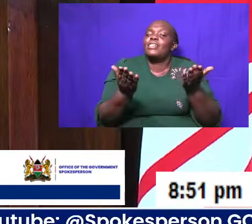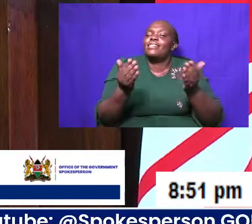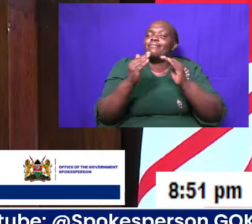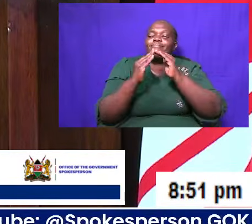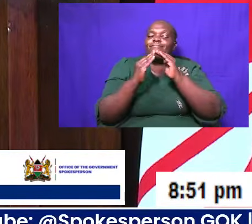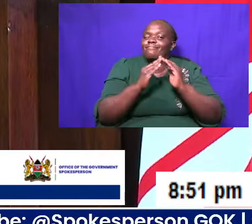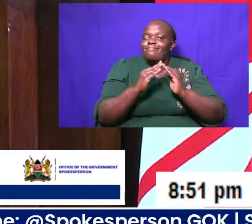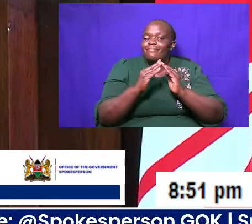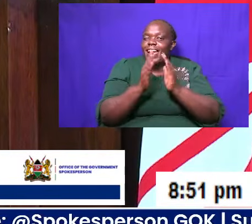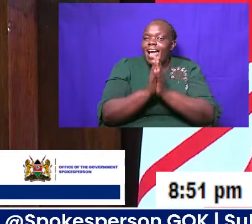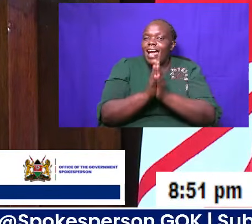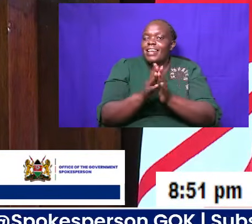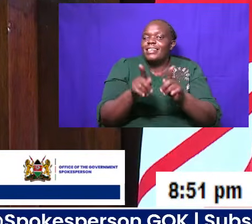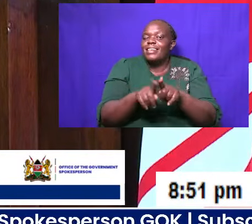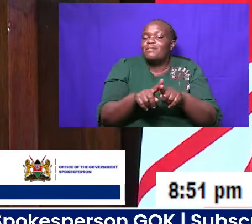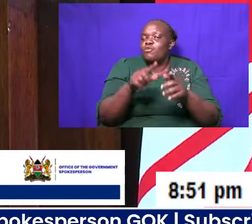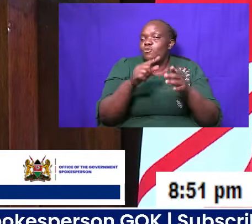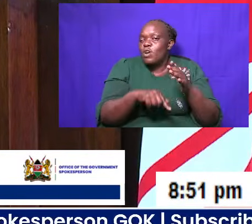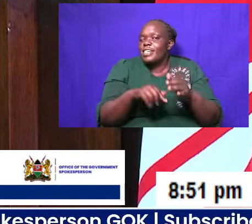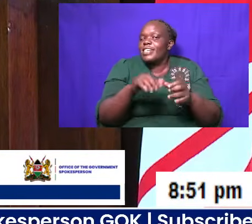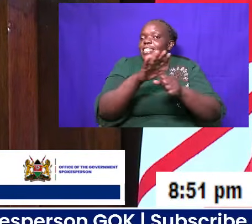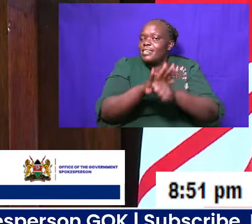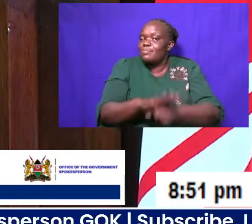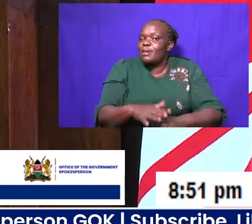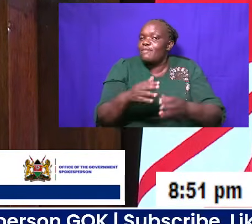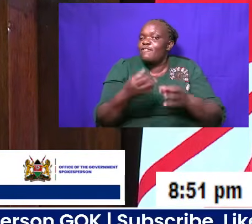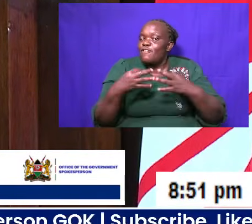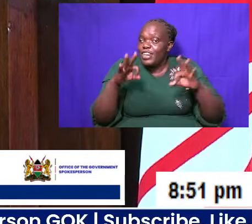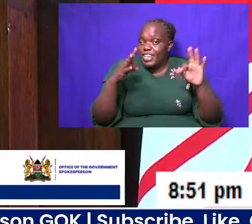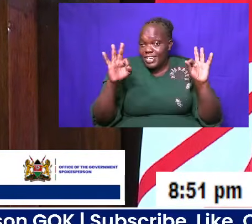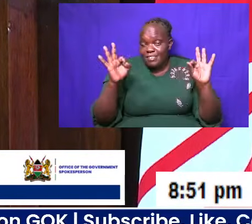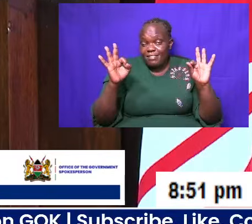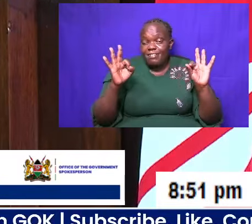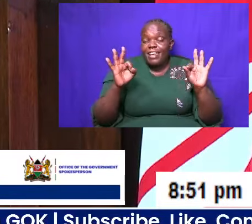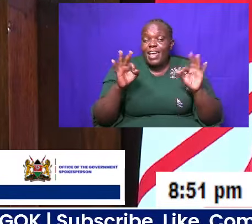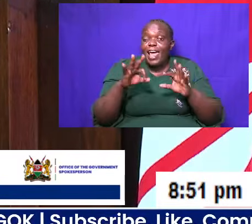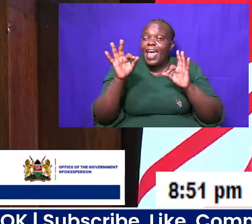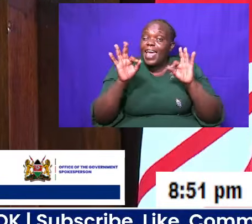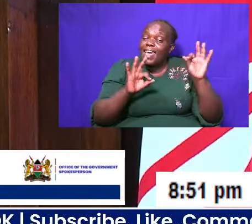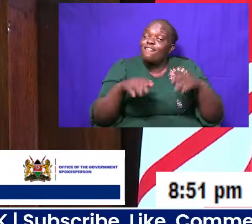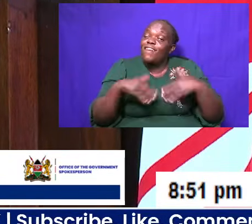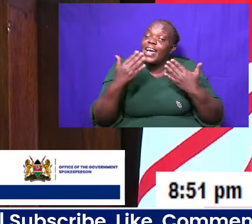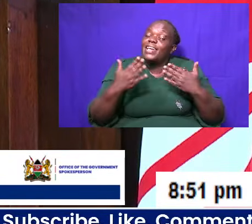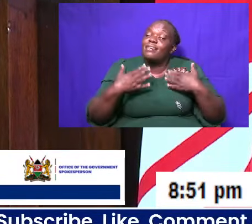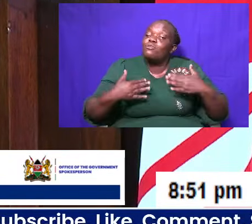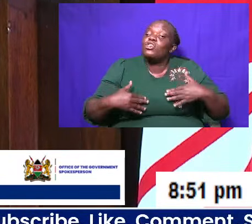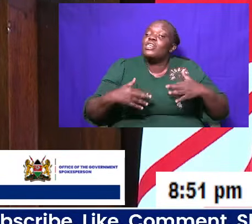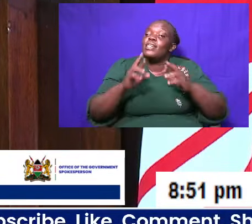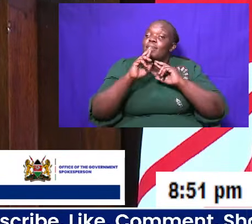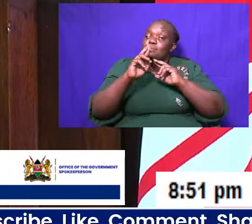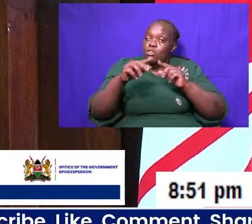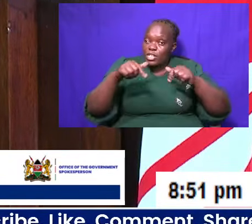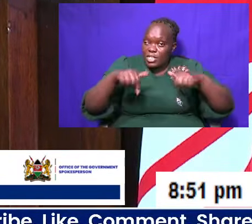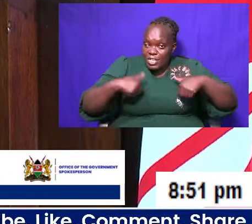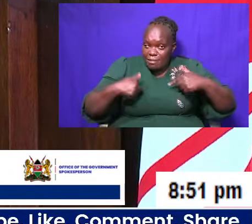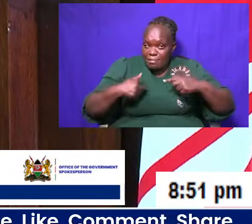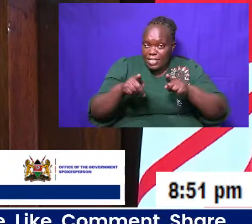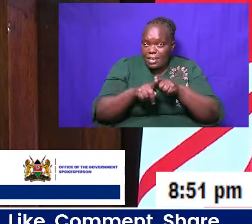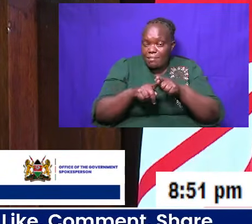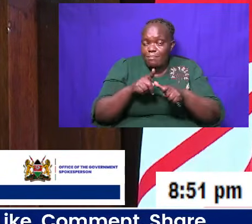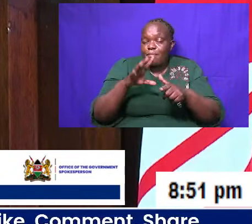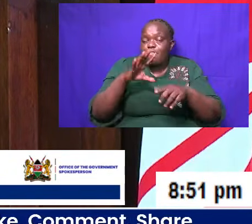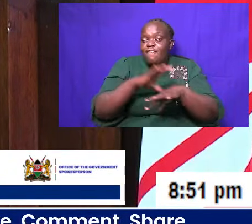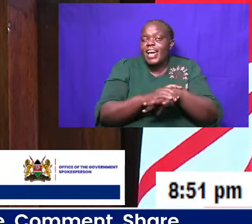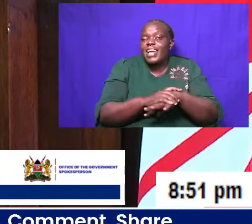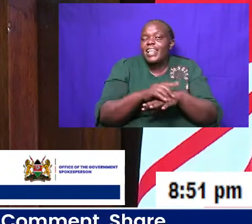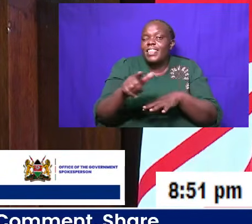equality and freedom from all forms of discrimination. If anybody reports to us, or even ourselves, we investigate and find